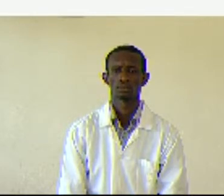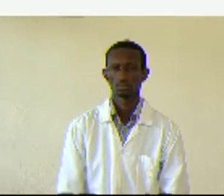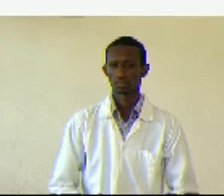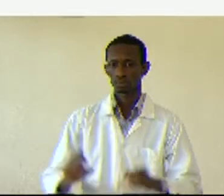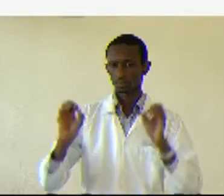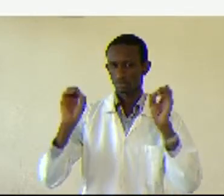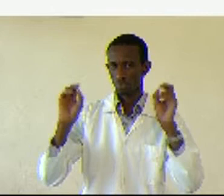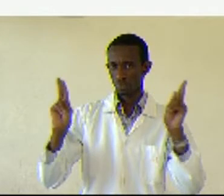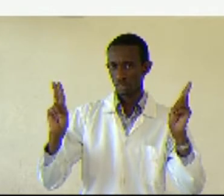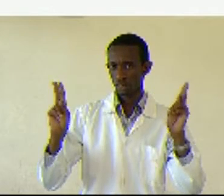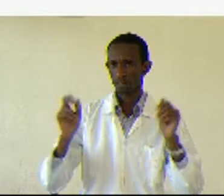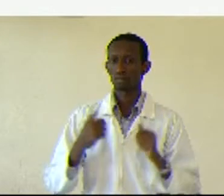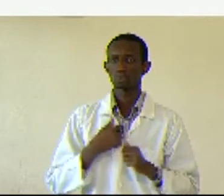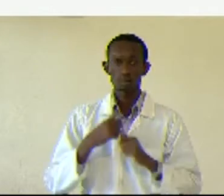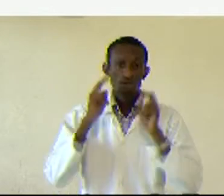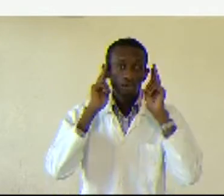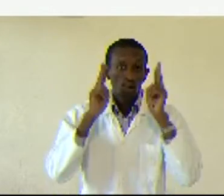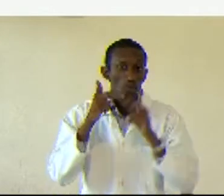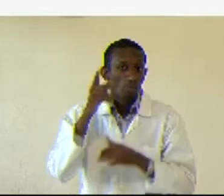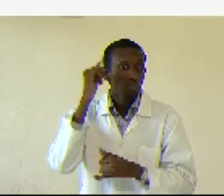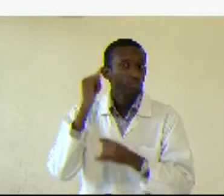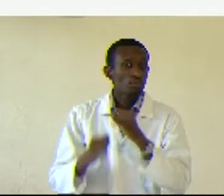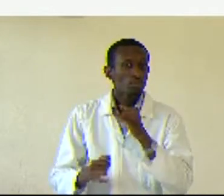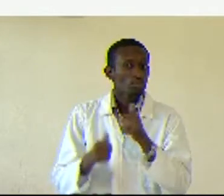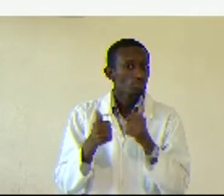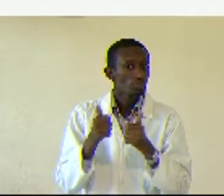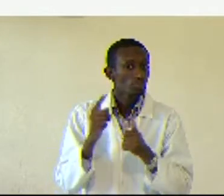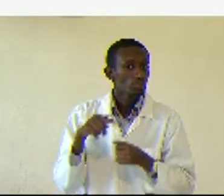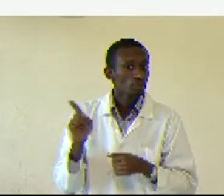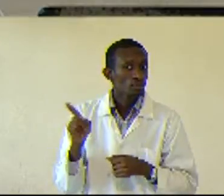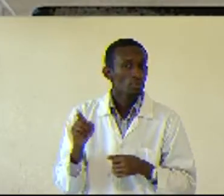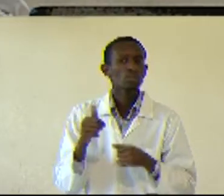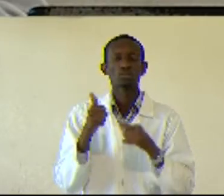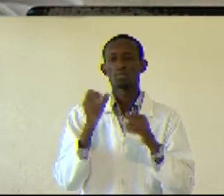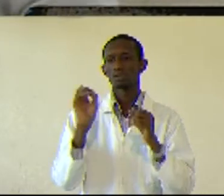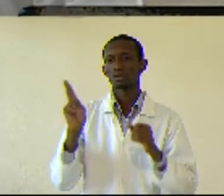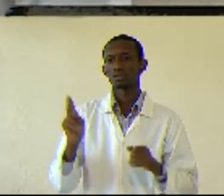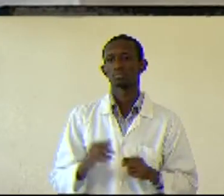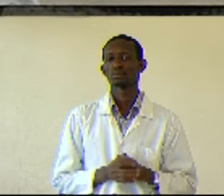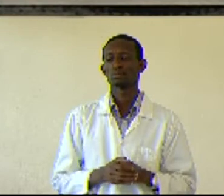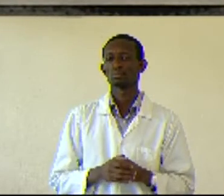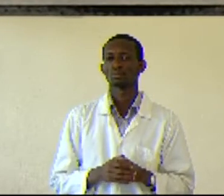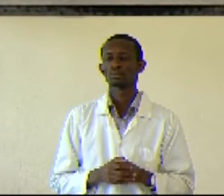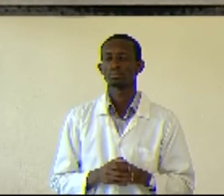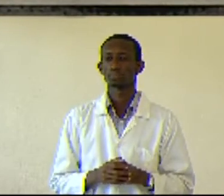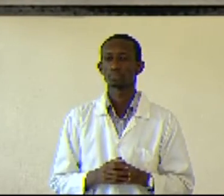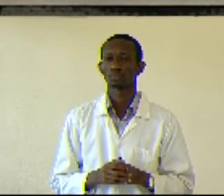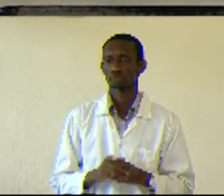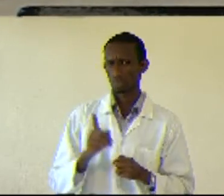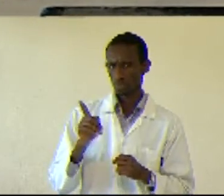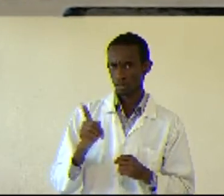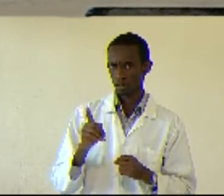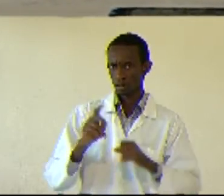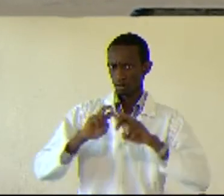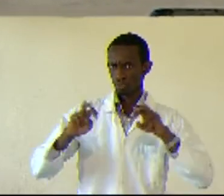Okay, I hope you are done, isn't it? Okay, now let us find the